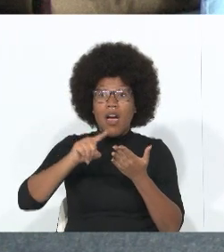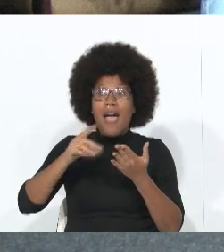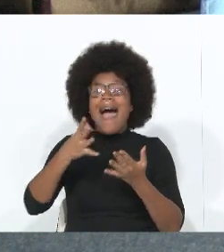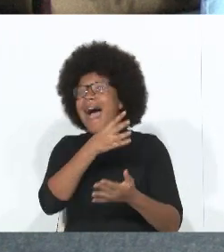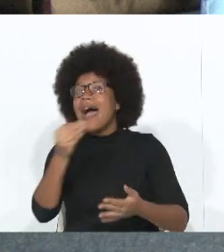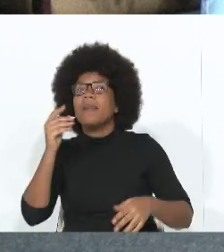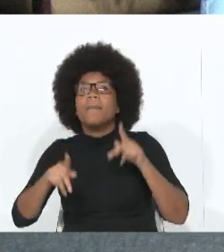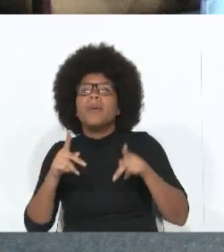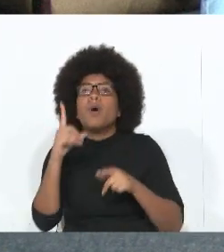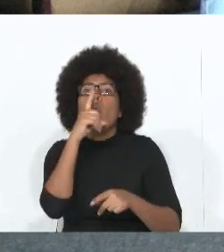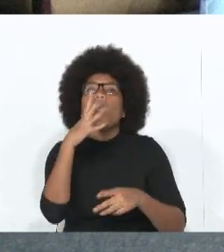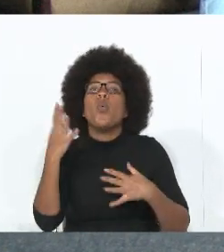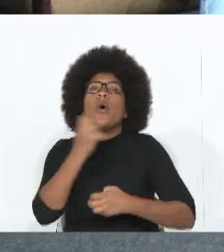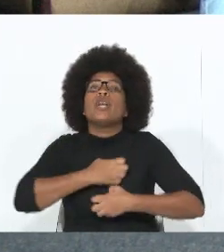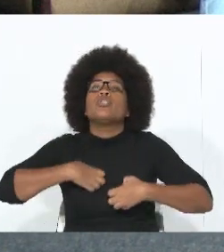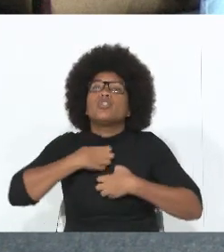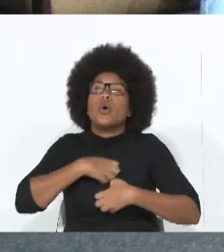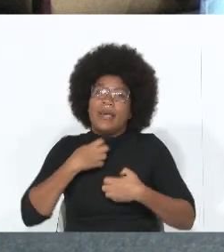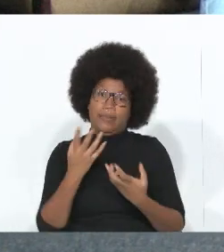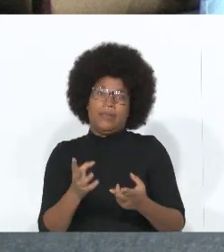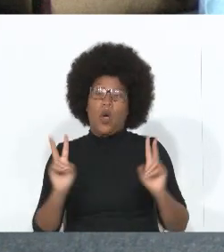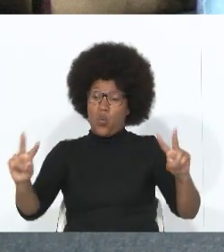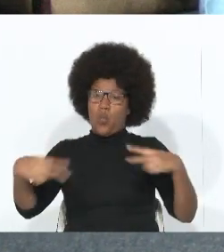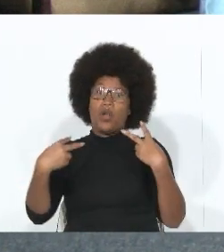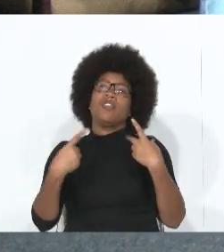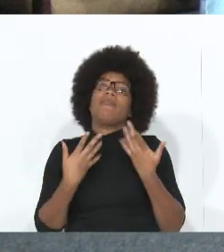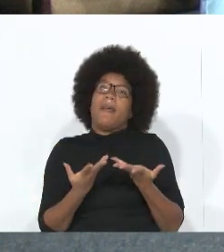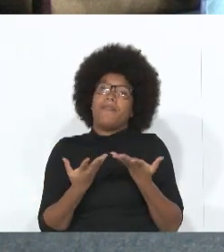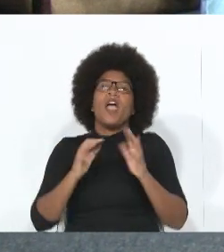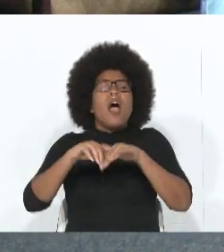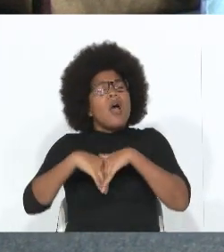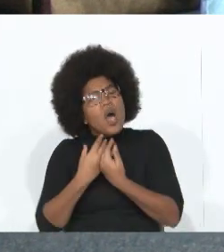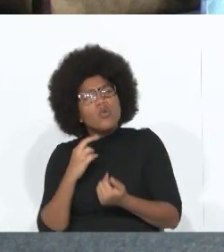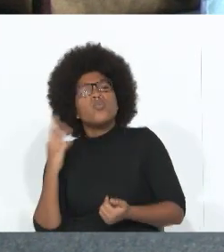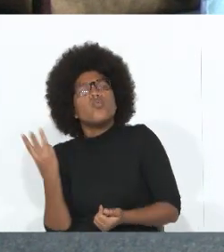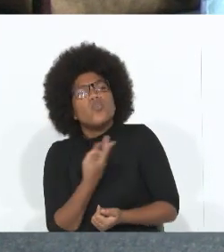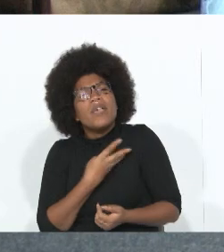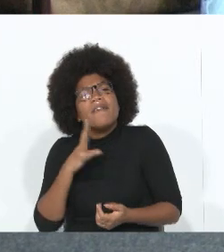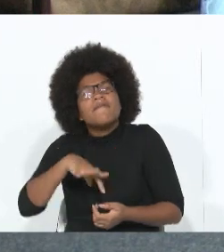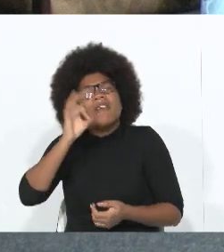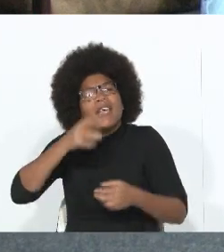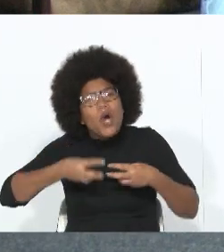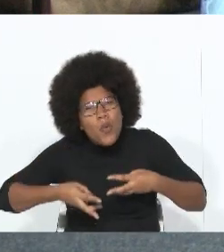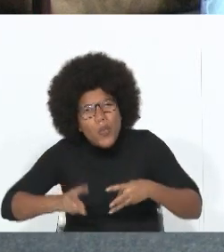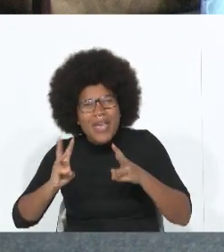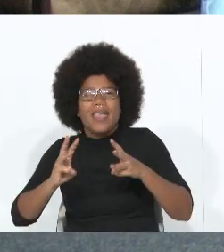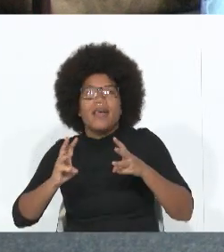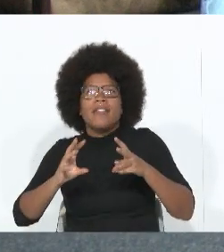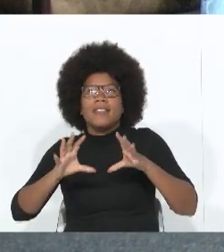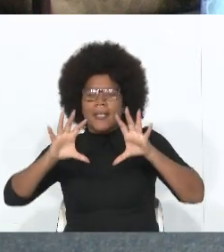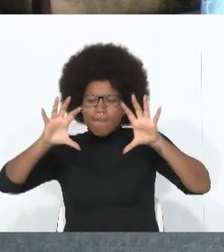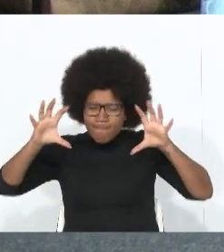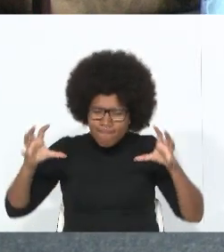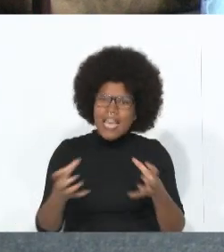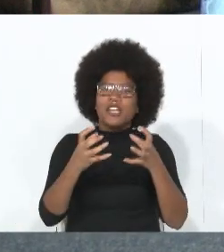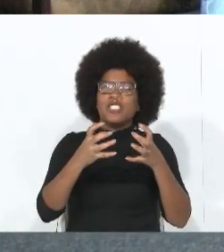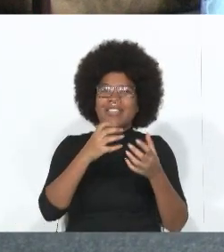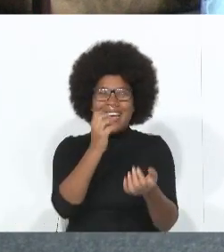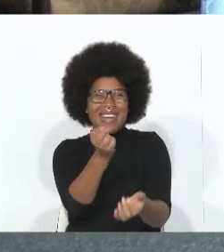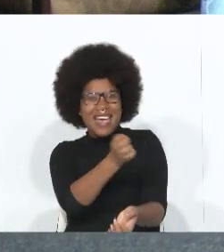right? How do we find a way to harness that energy? Because we